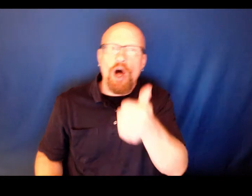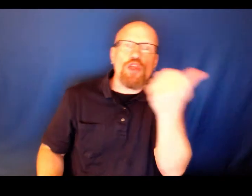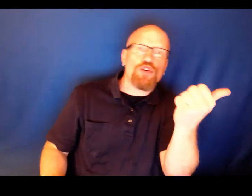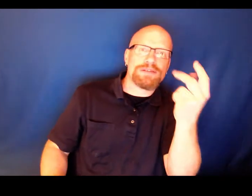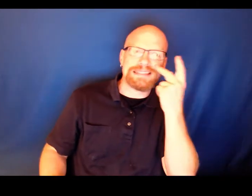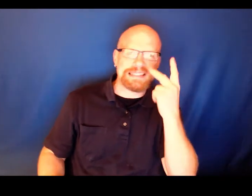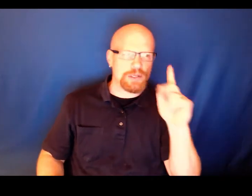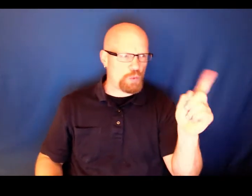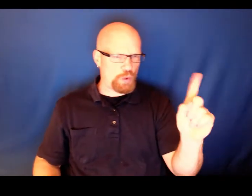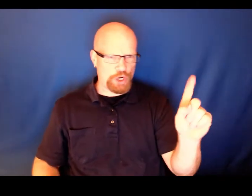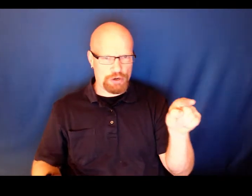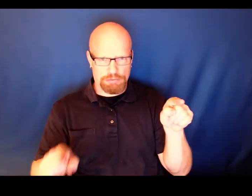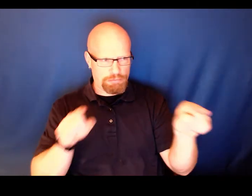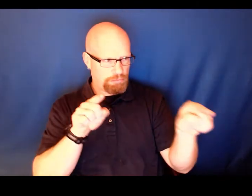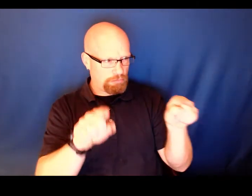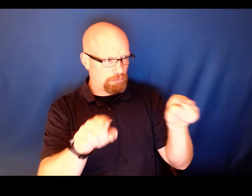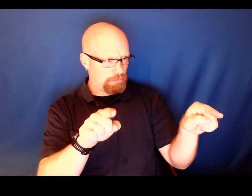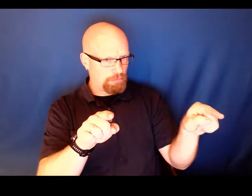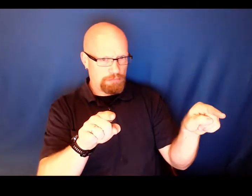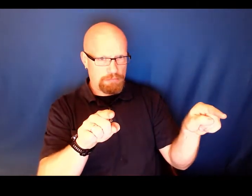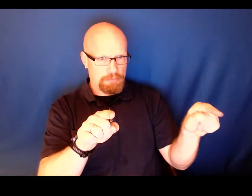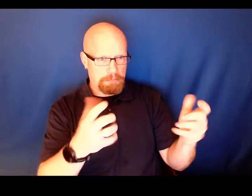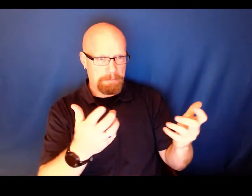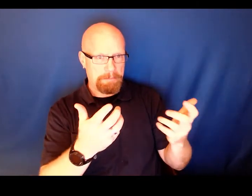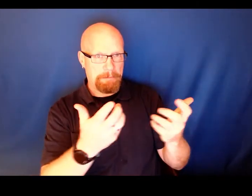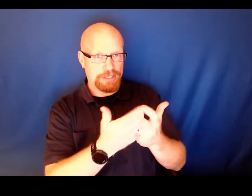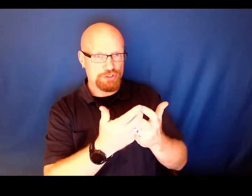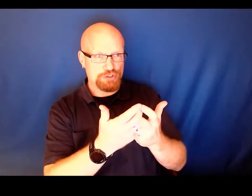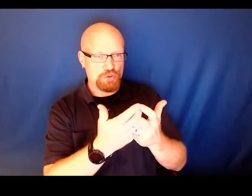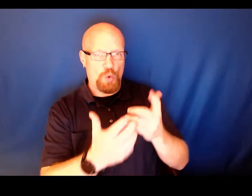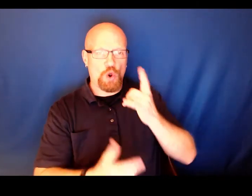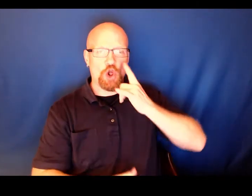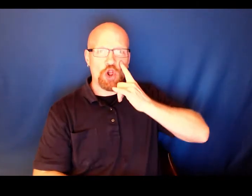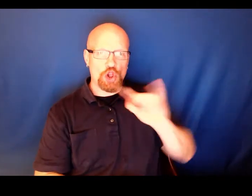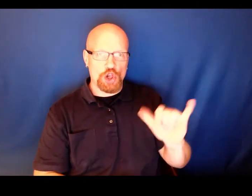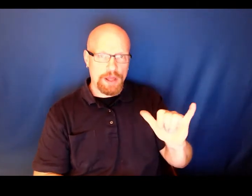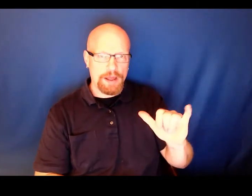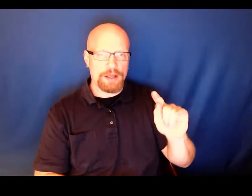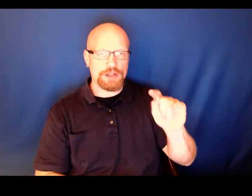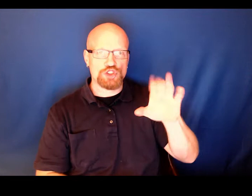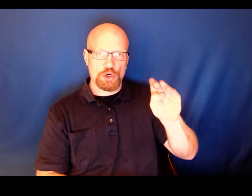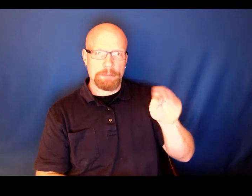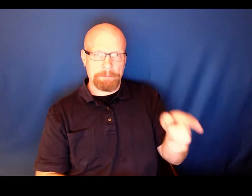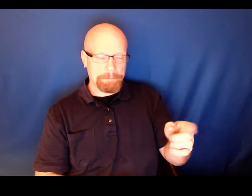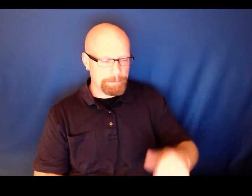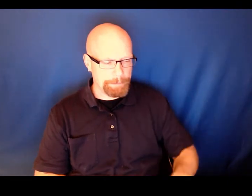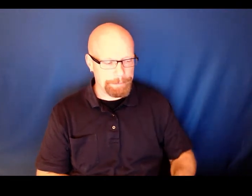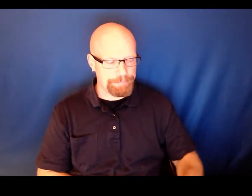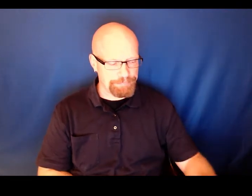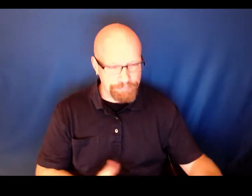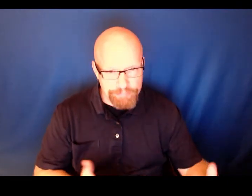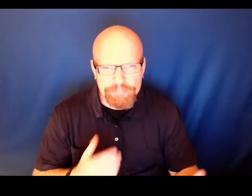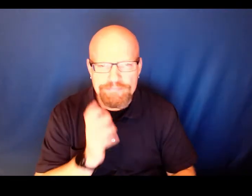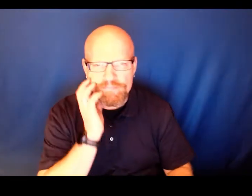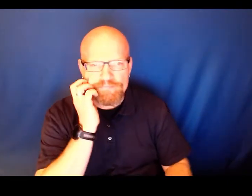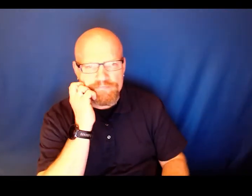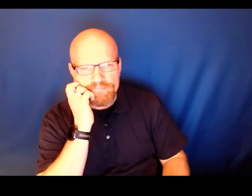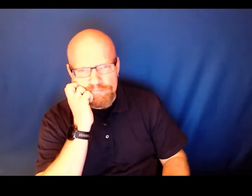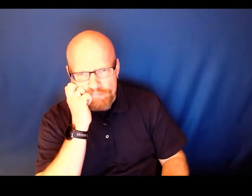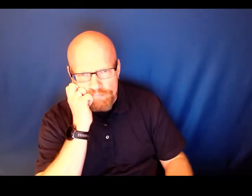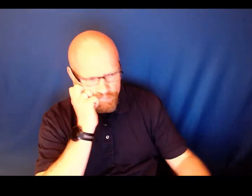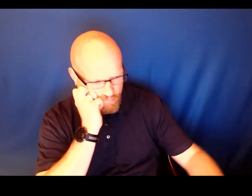Now we have negative 12x squared. We need to look for the same matching term, an x squared term in